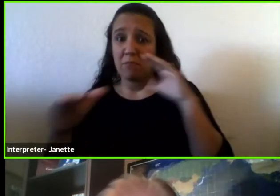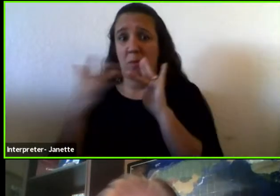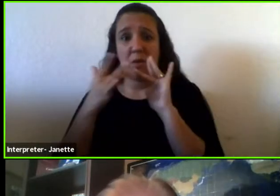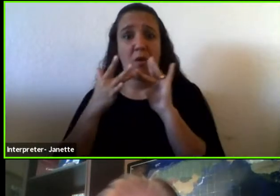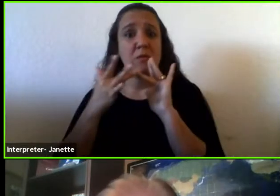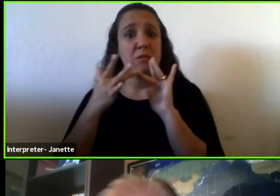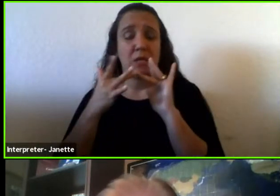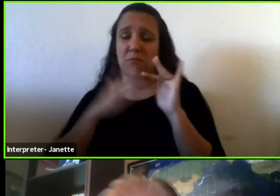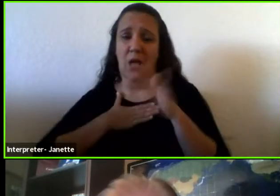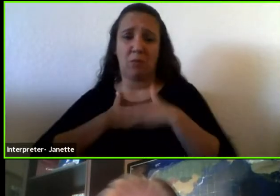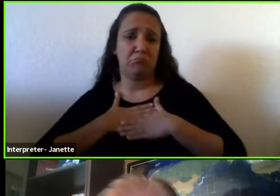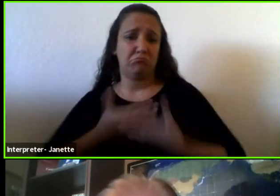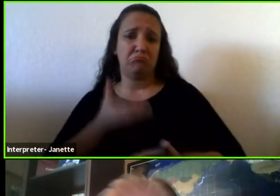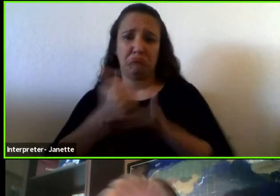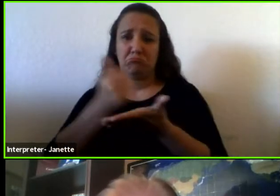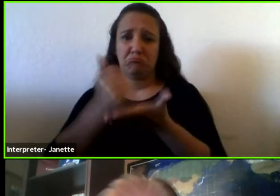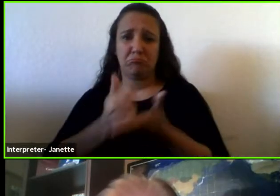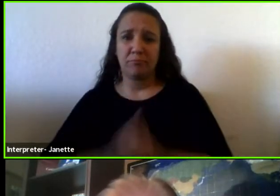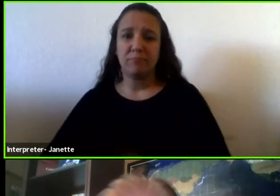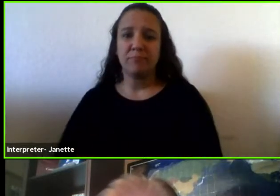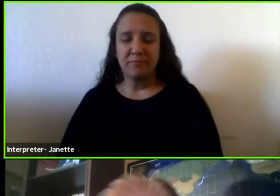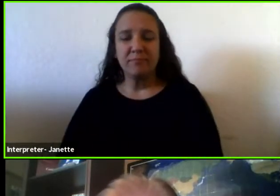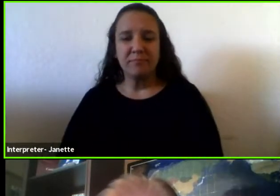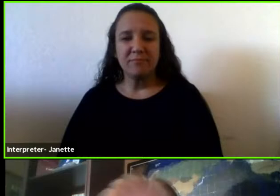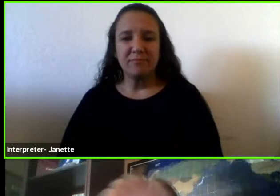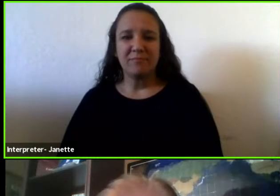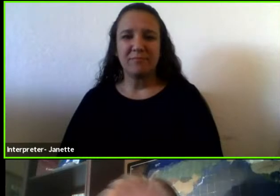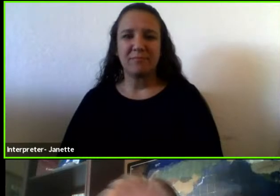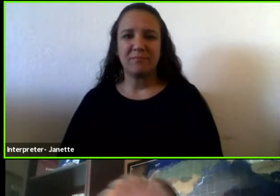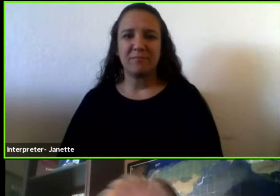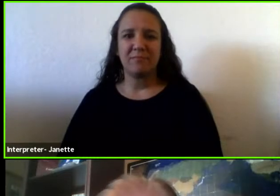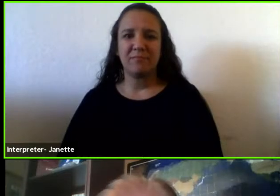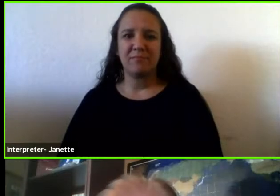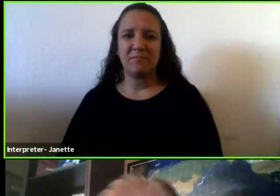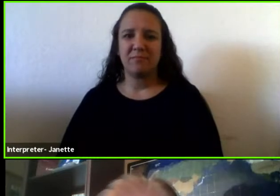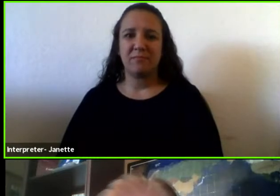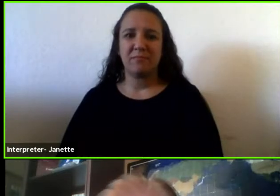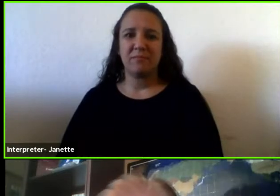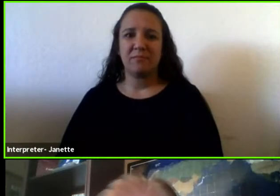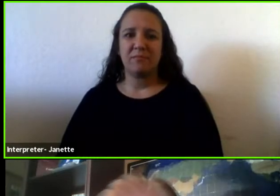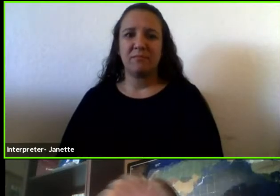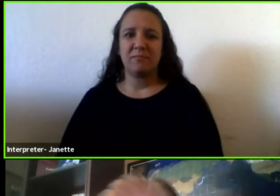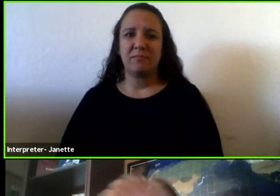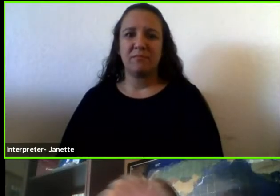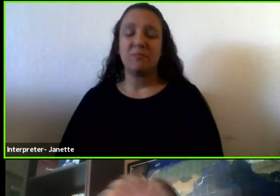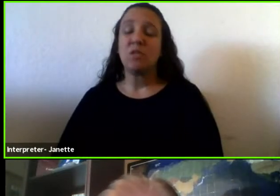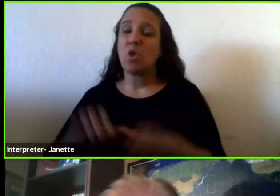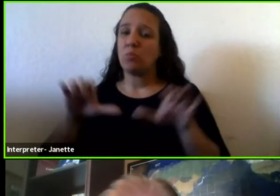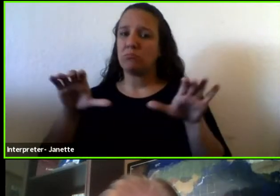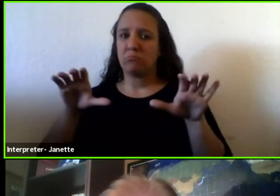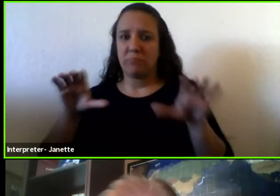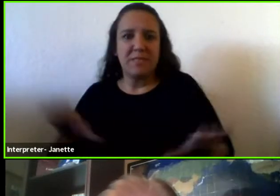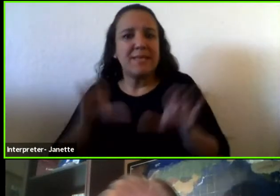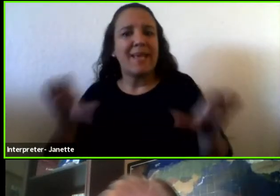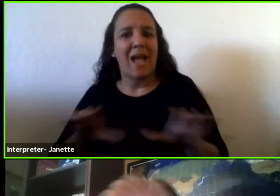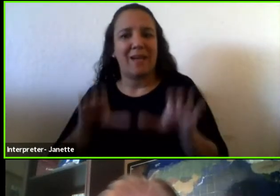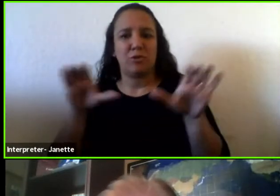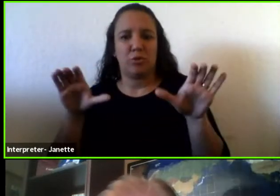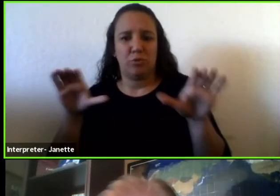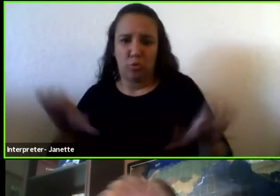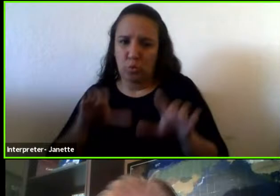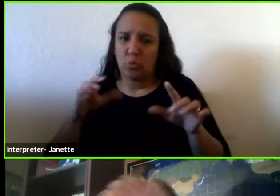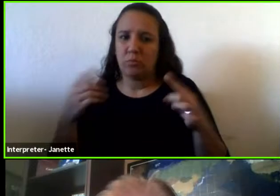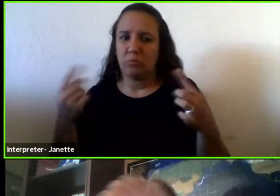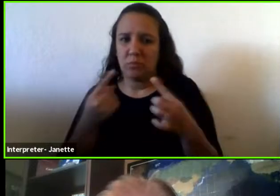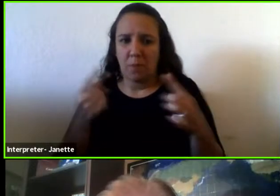assist any way that I possibly can. But don't overthink it. You know, take some action. And I will tell you one thing that I've